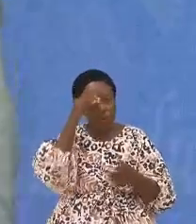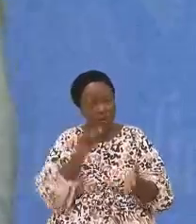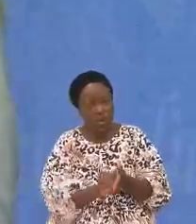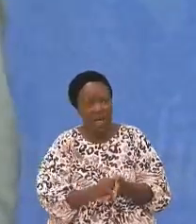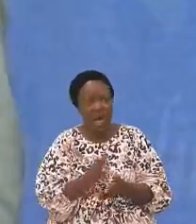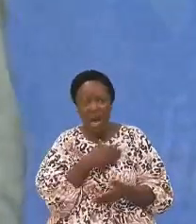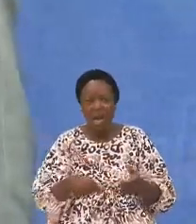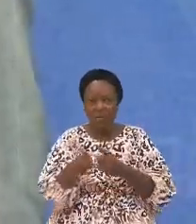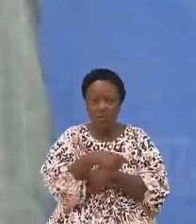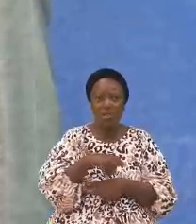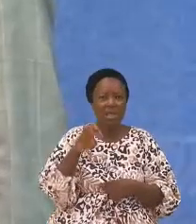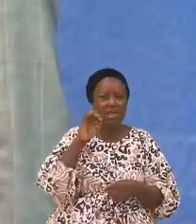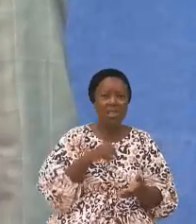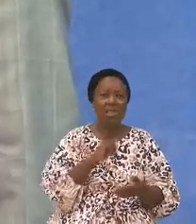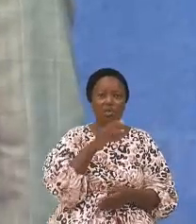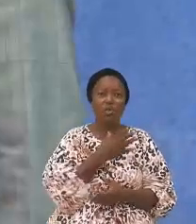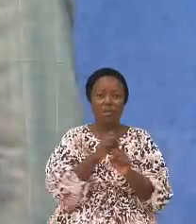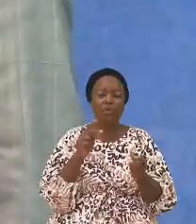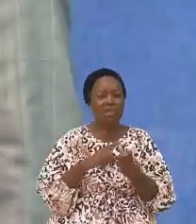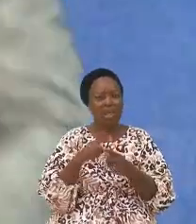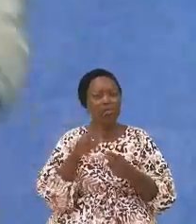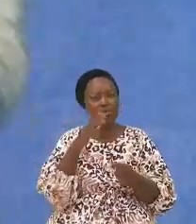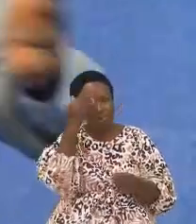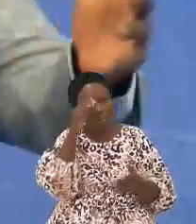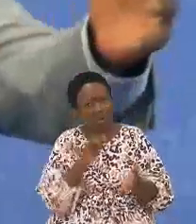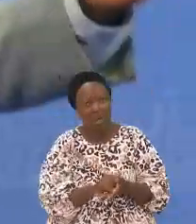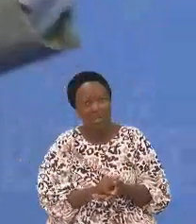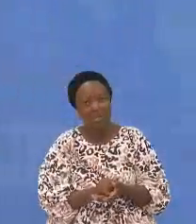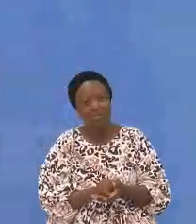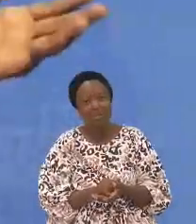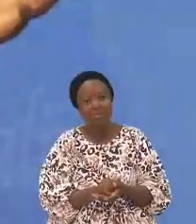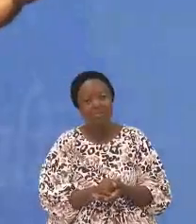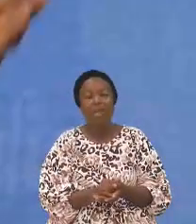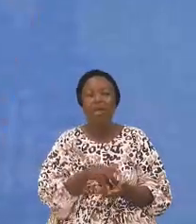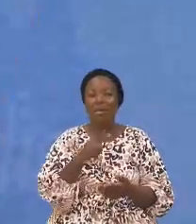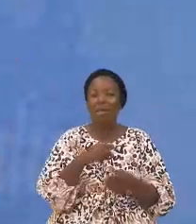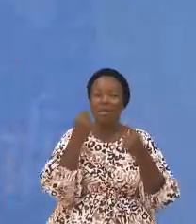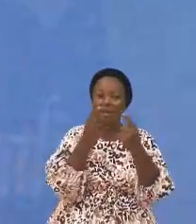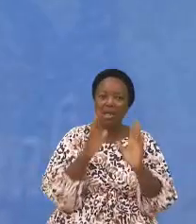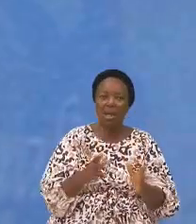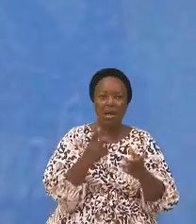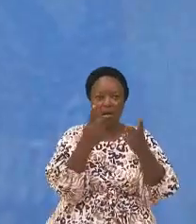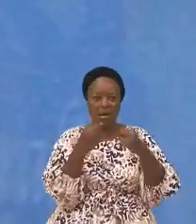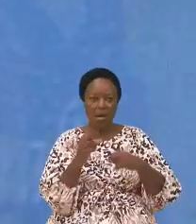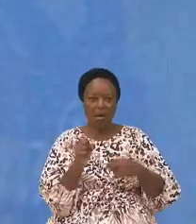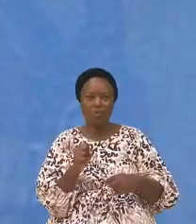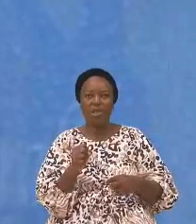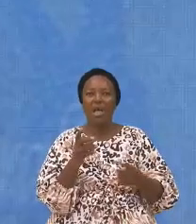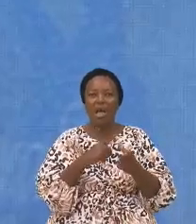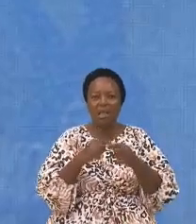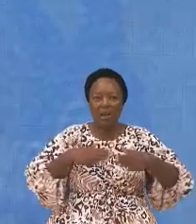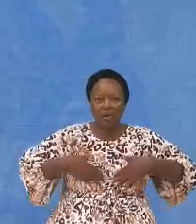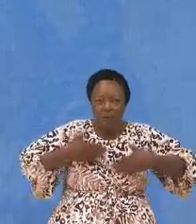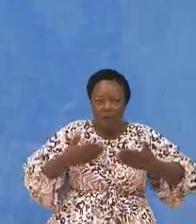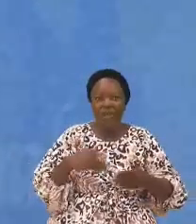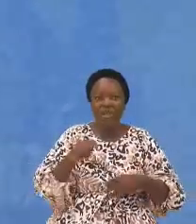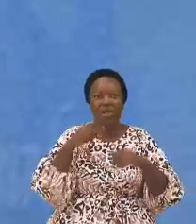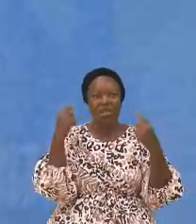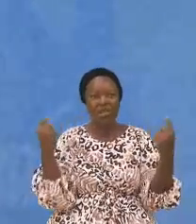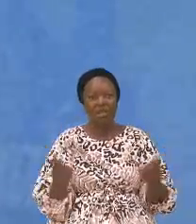is Savior and you recognize that. And today is your salvation and you recognize that.